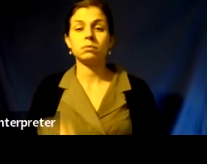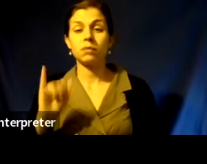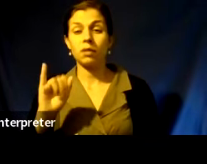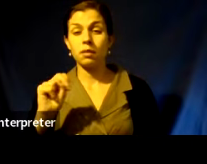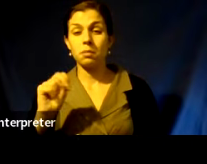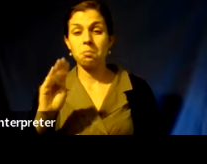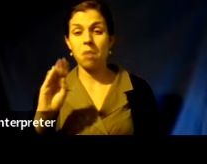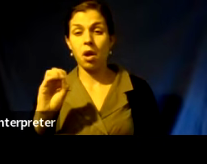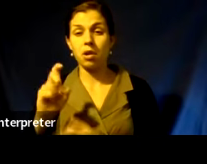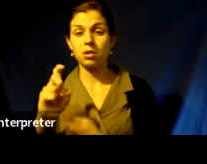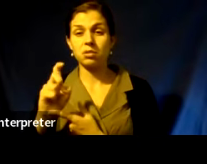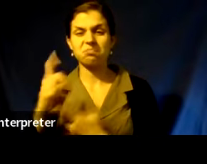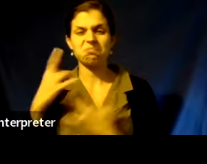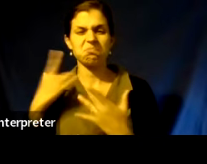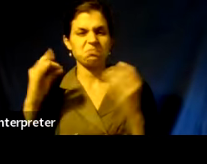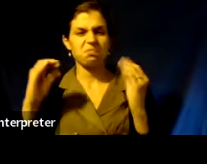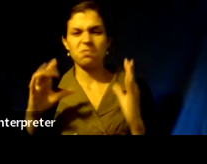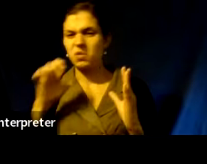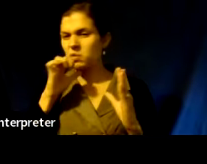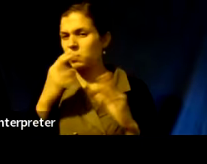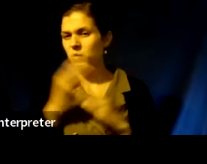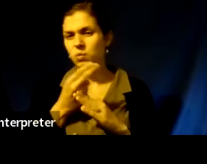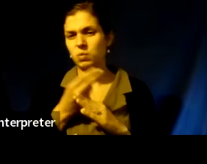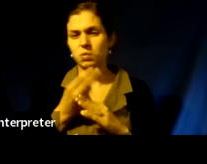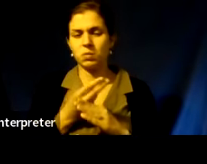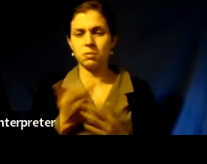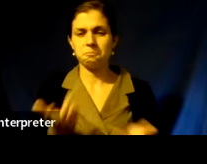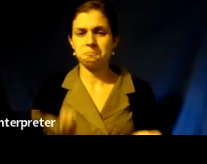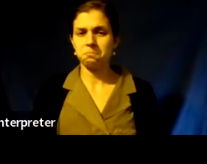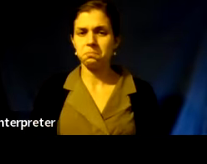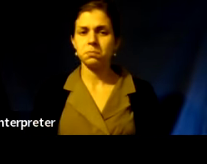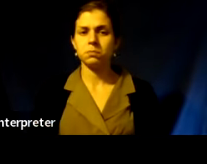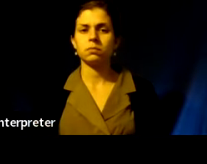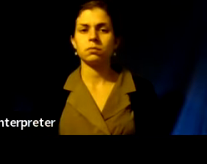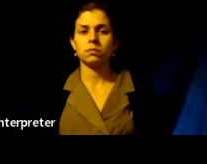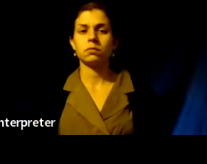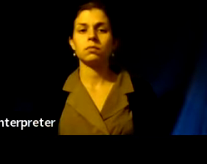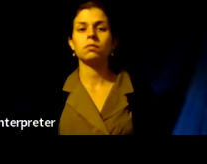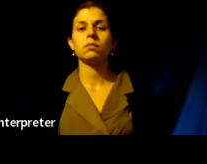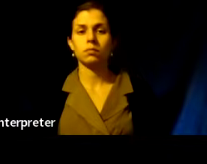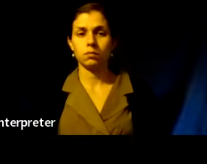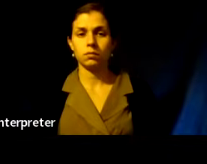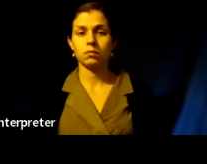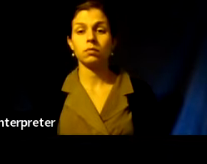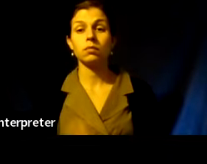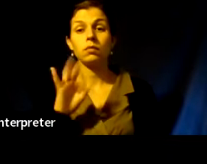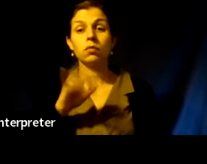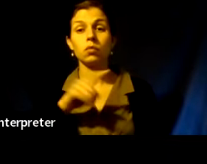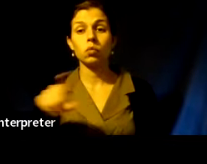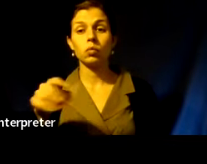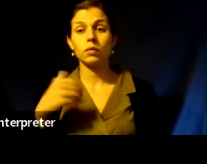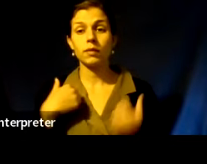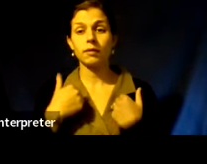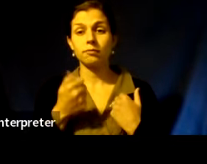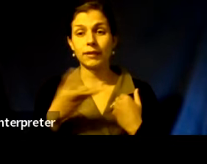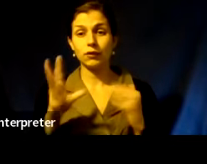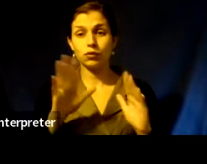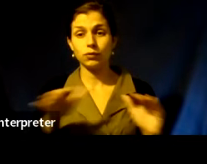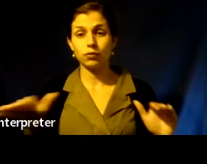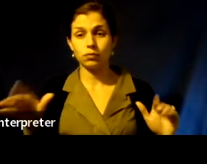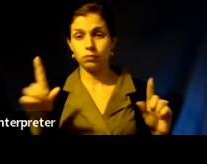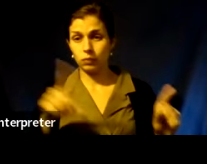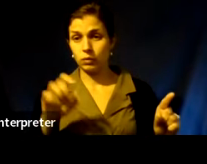communication. When we go back, we can also manage students. If we have more than one student, we can view the other students'